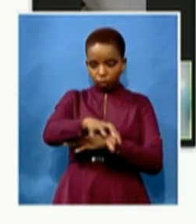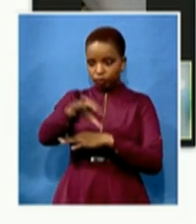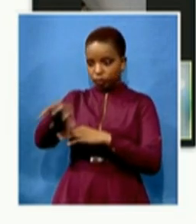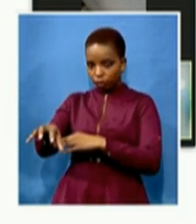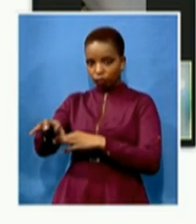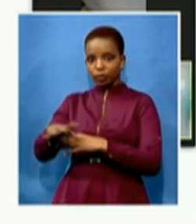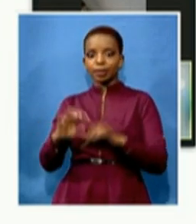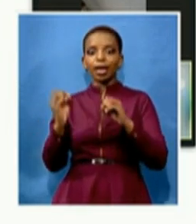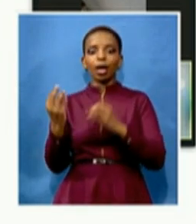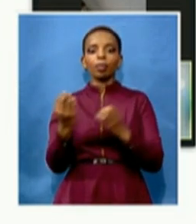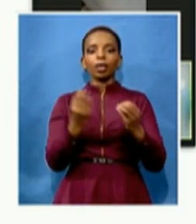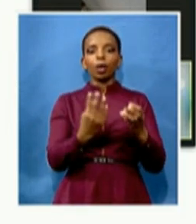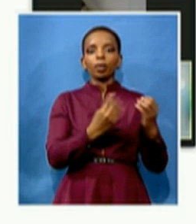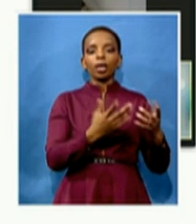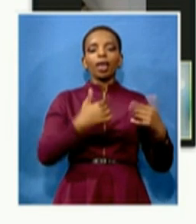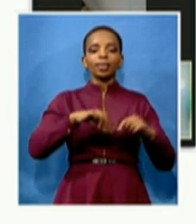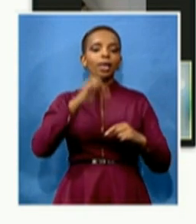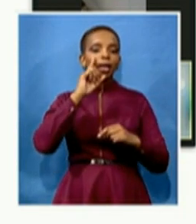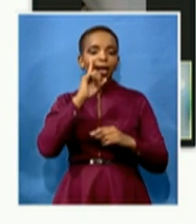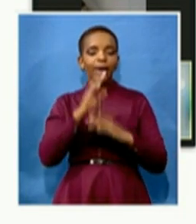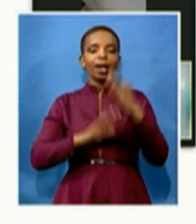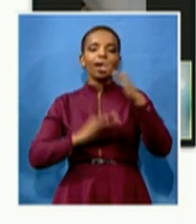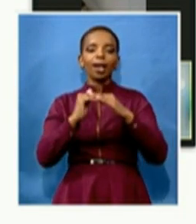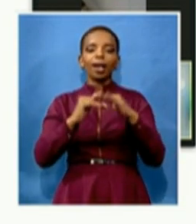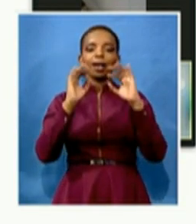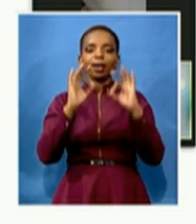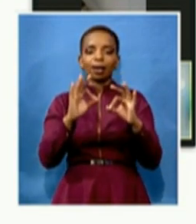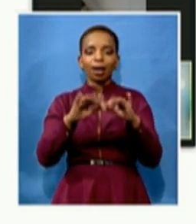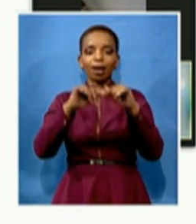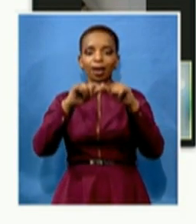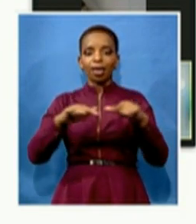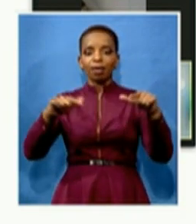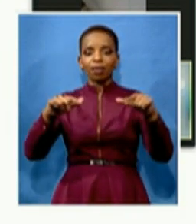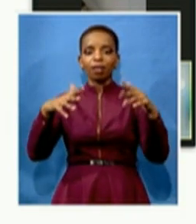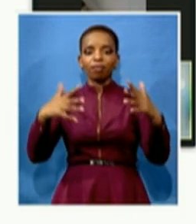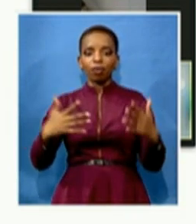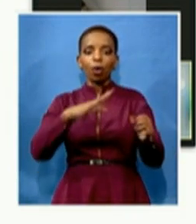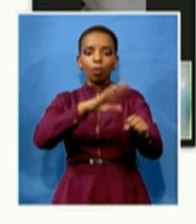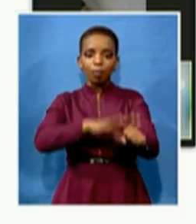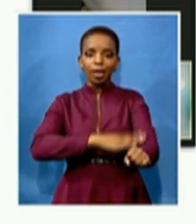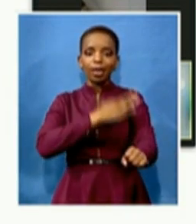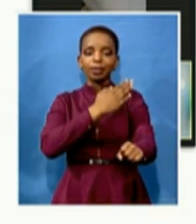of beds available. What's, of course, important is,